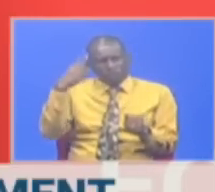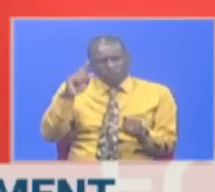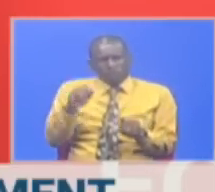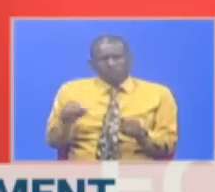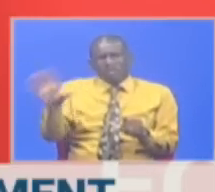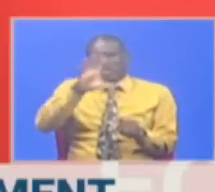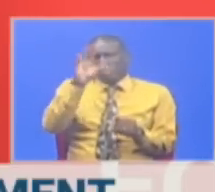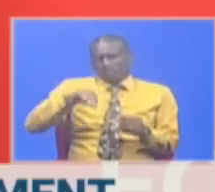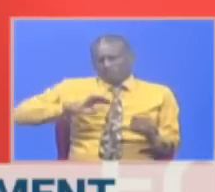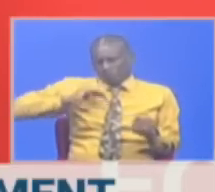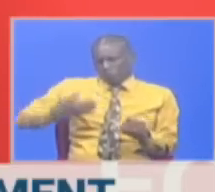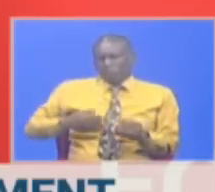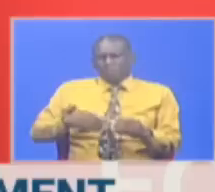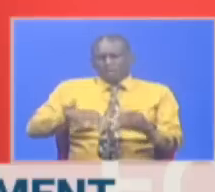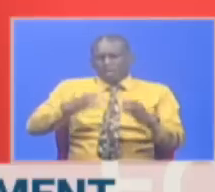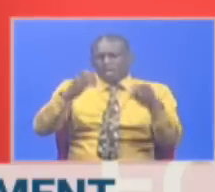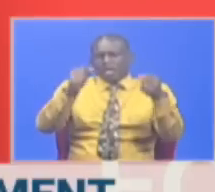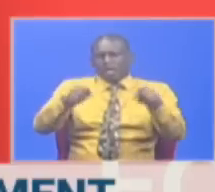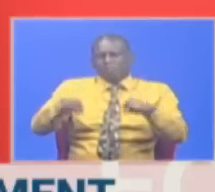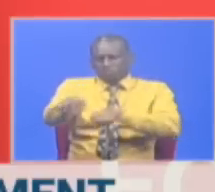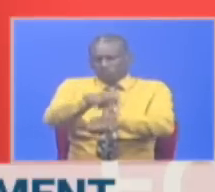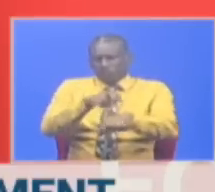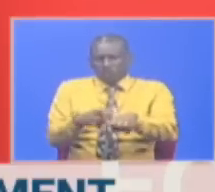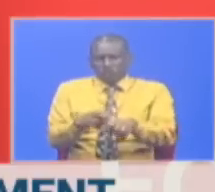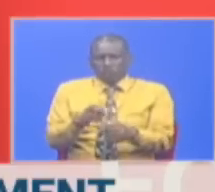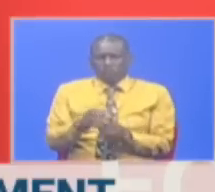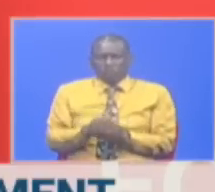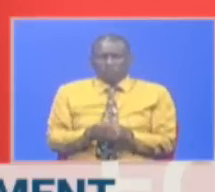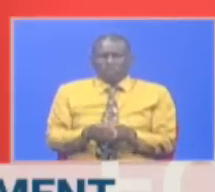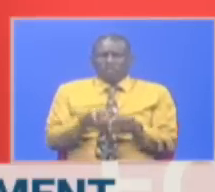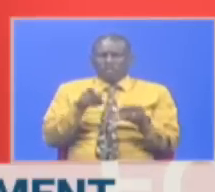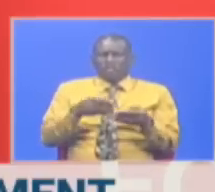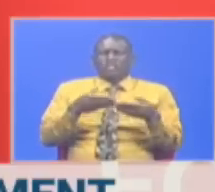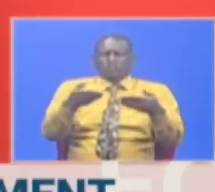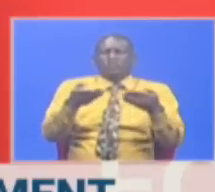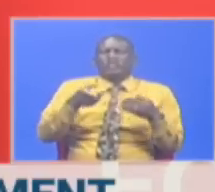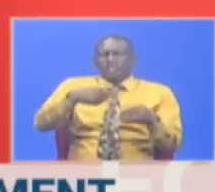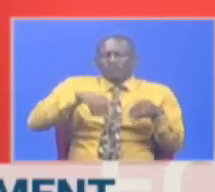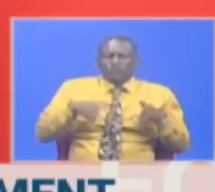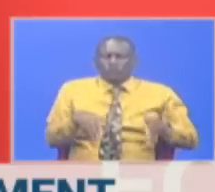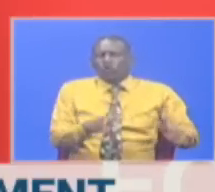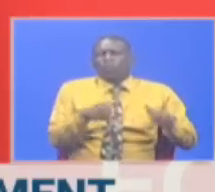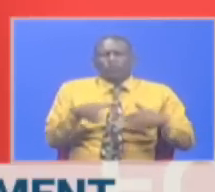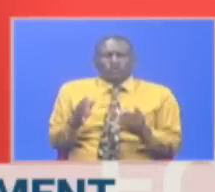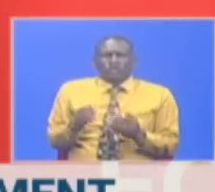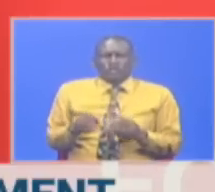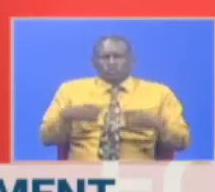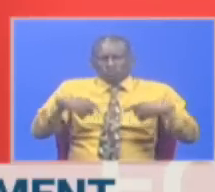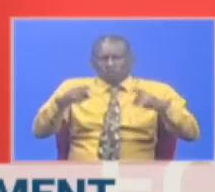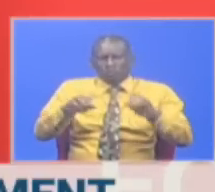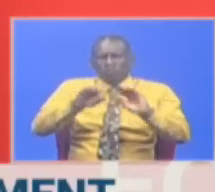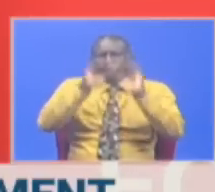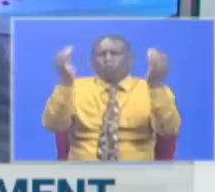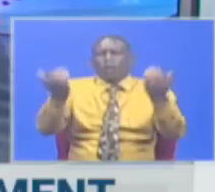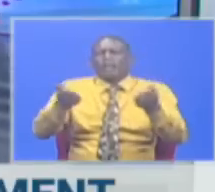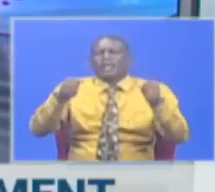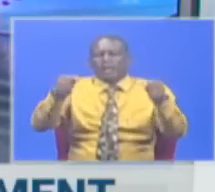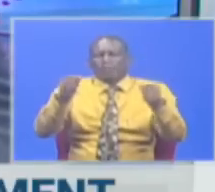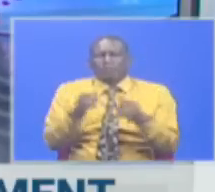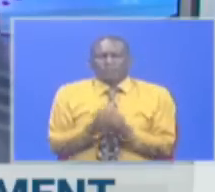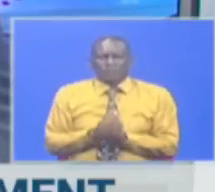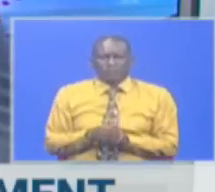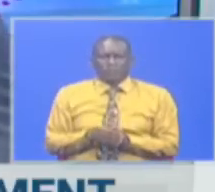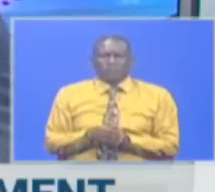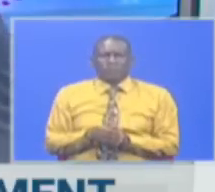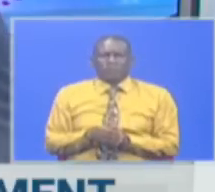Women Cup of Nations, that eventually, again, will give us the opportunity and possibility to qualify for the World Cup.